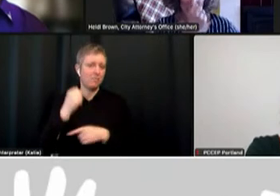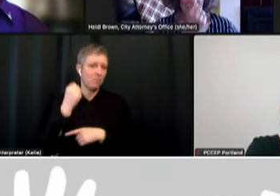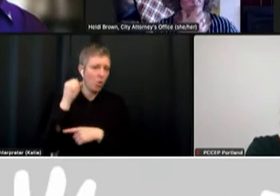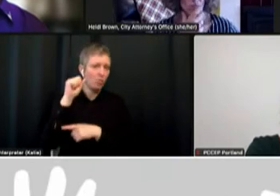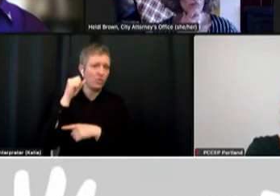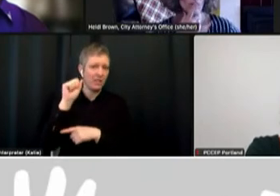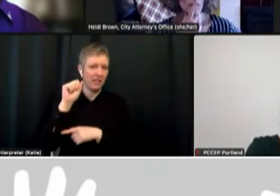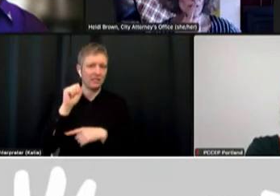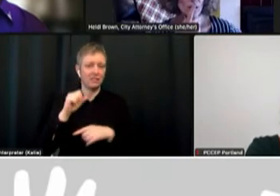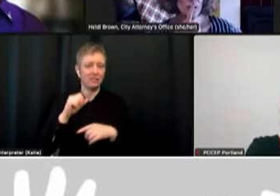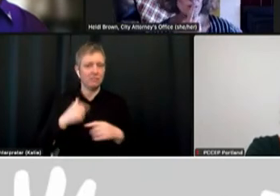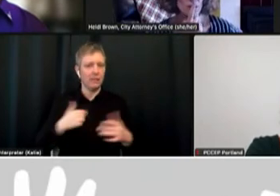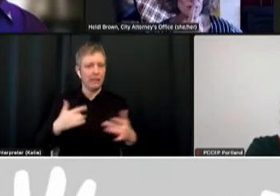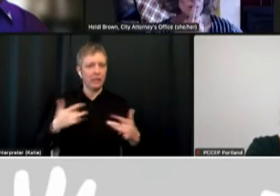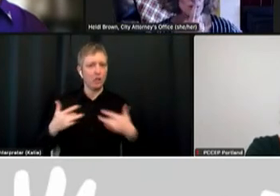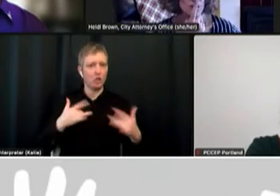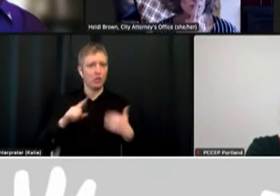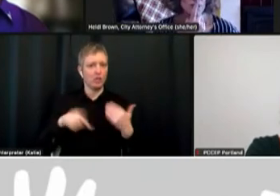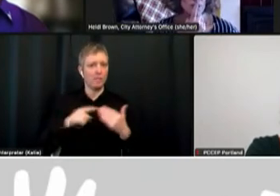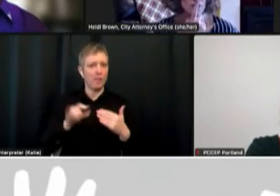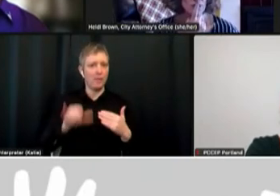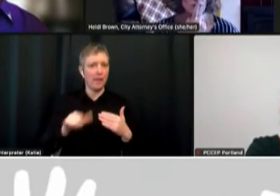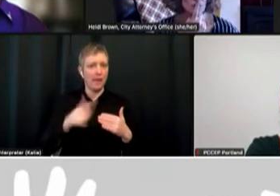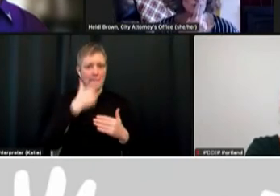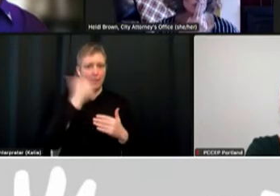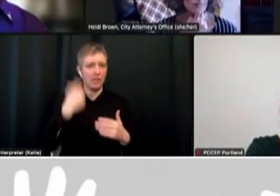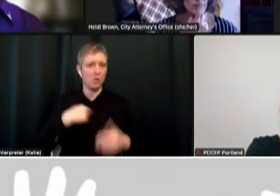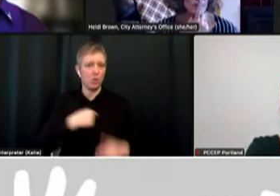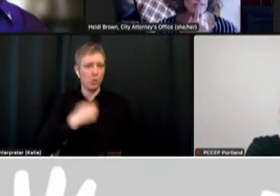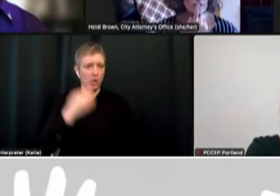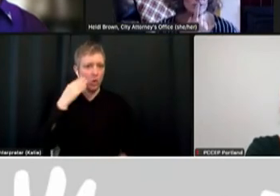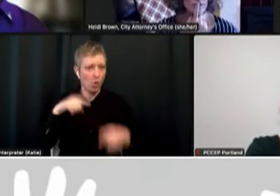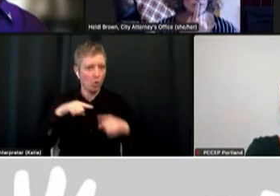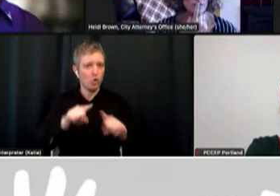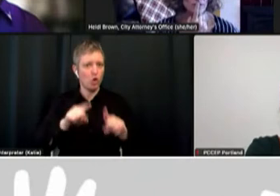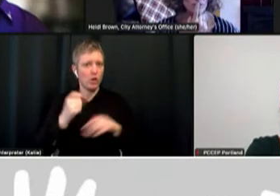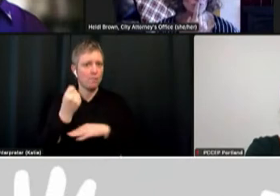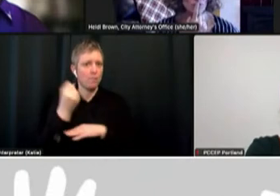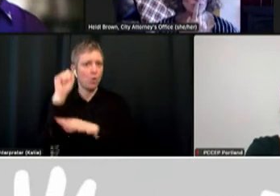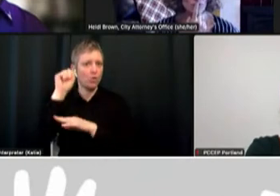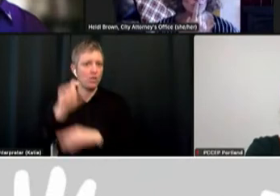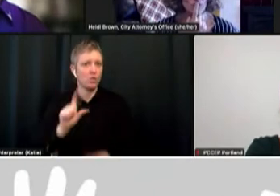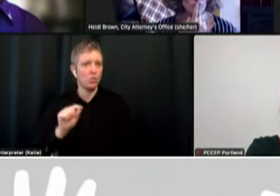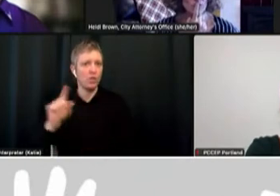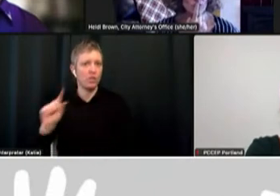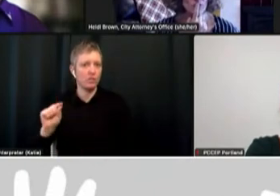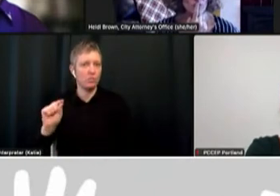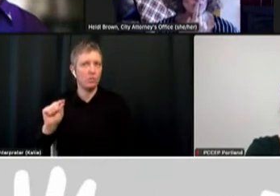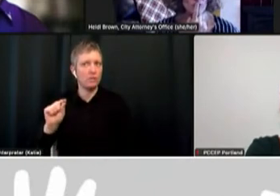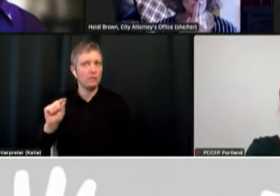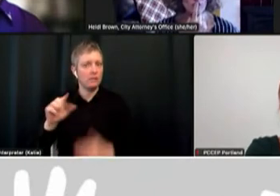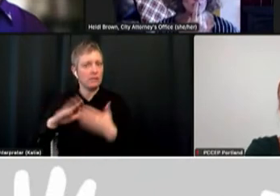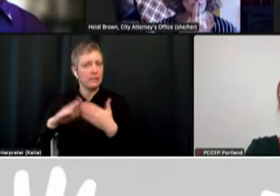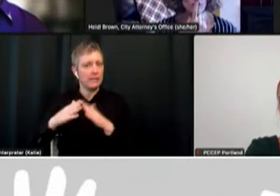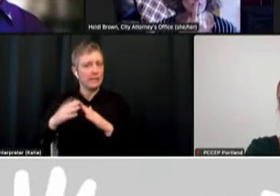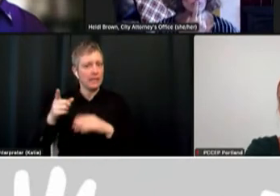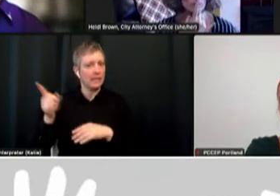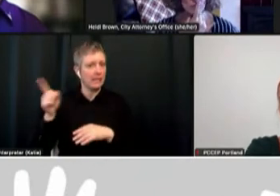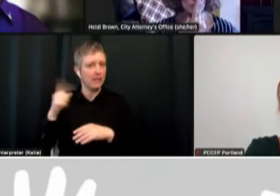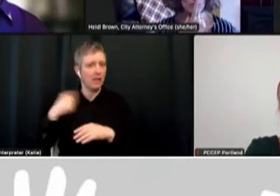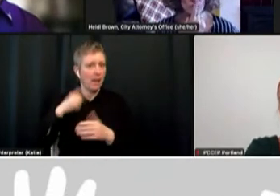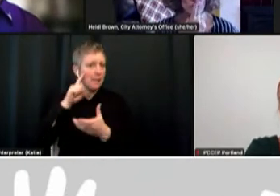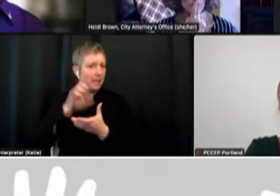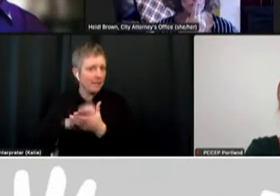all know, in the protests of 2020, the city, I believe, still has a number of